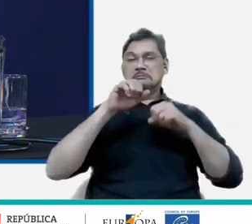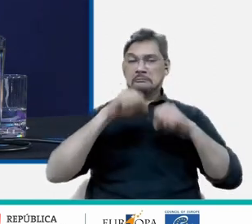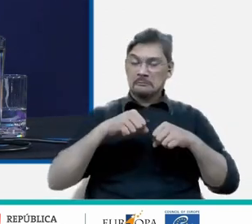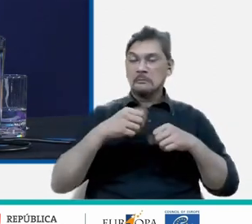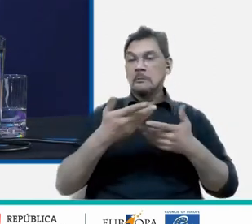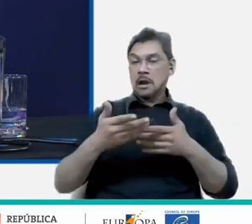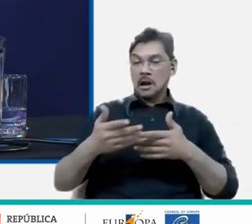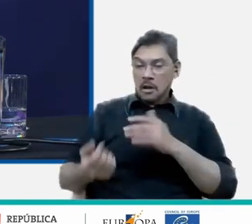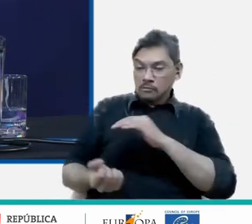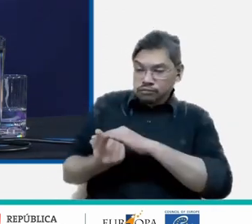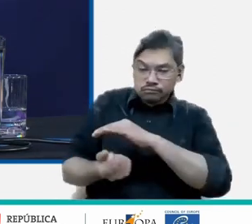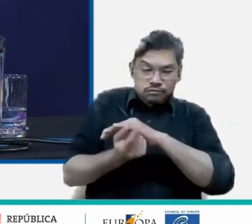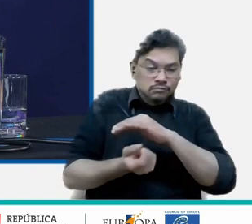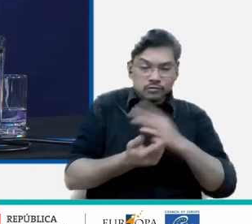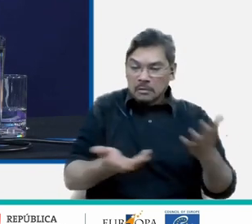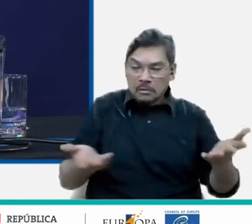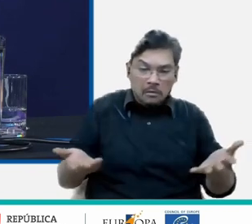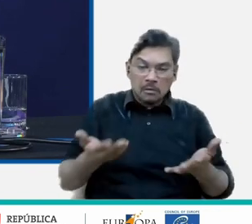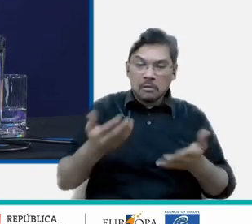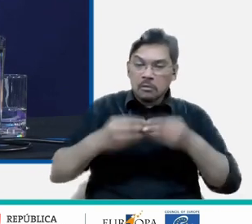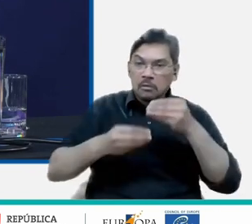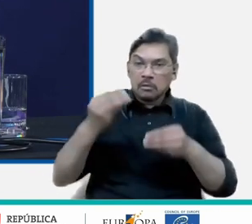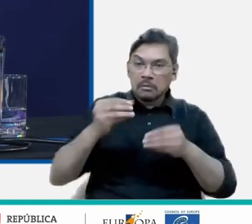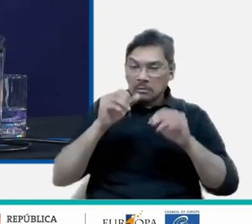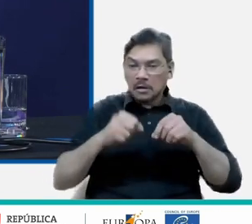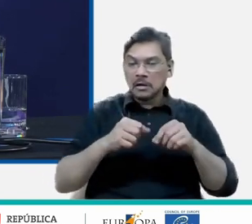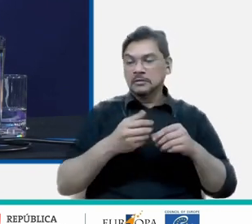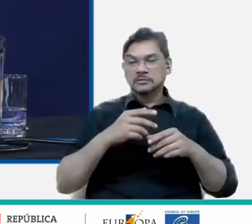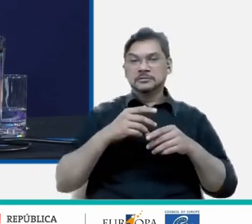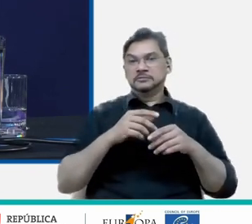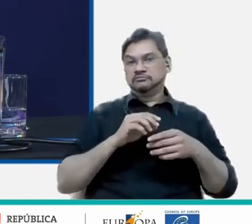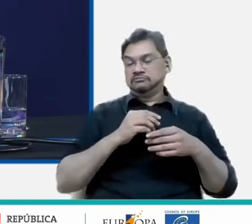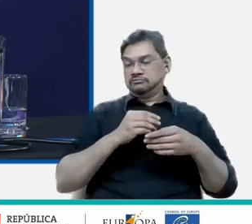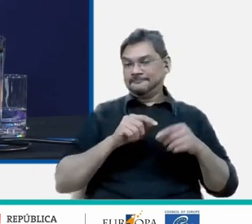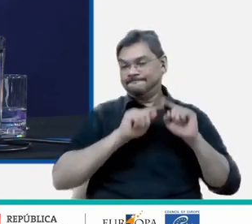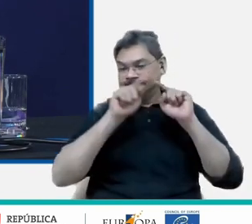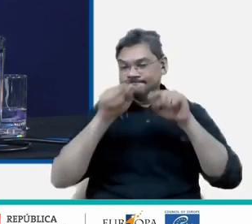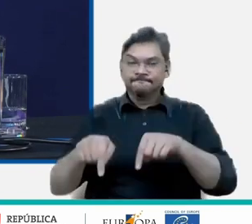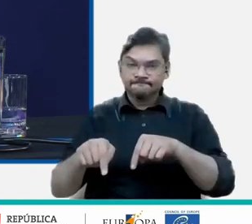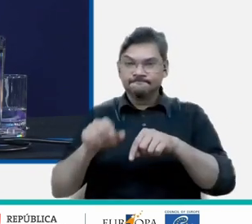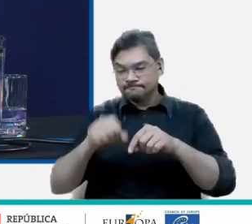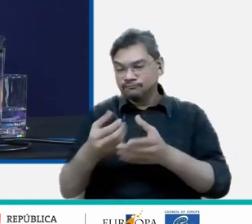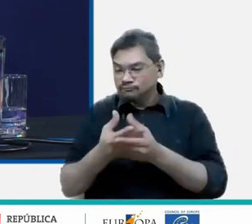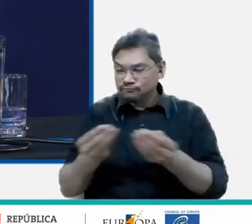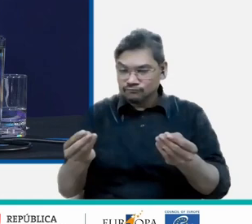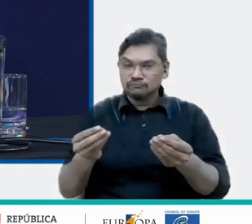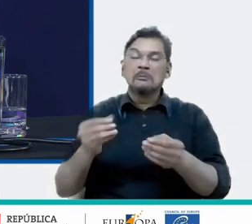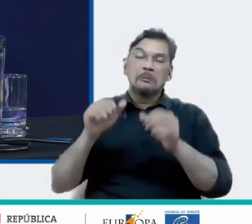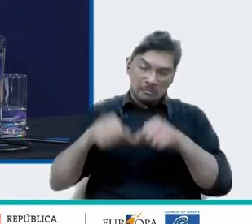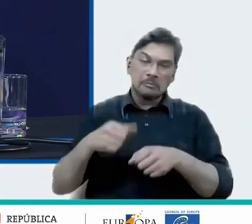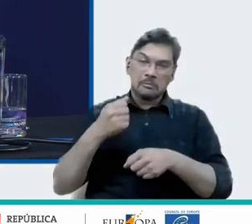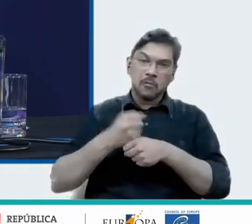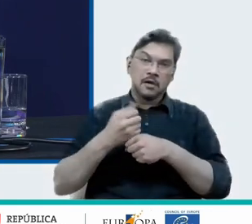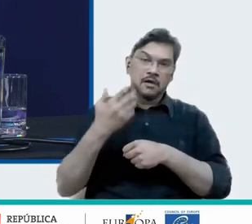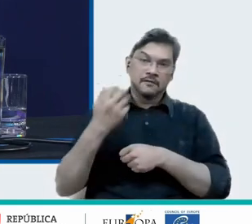local communities and continue with activities within their competence in all segments of